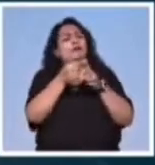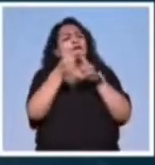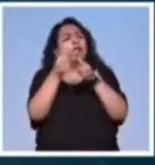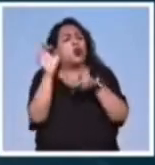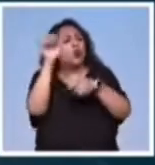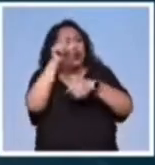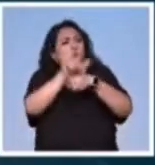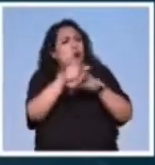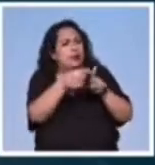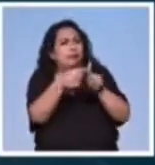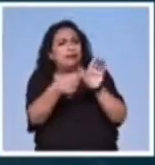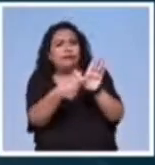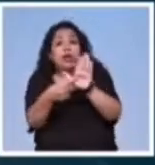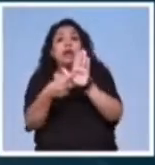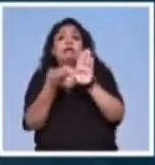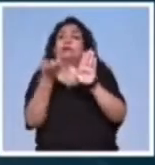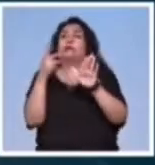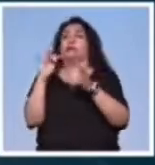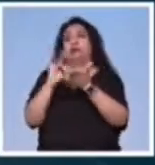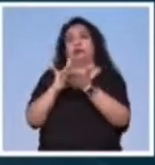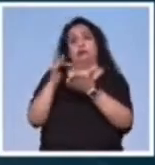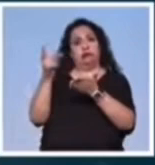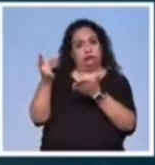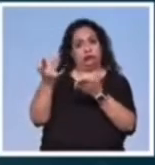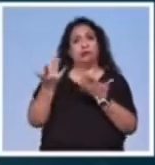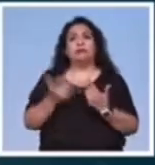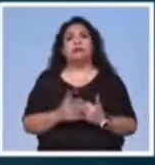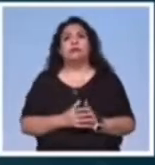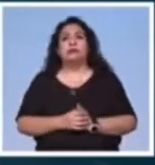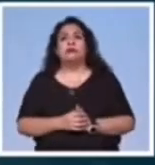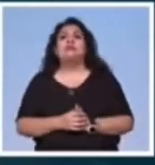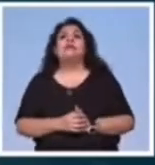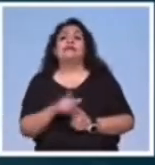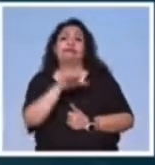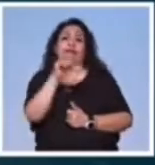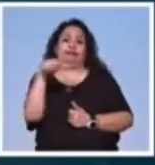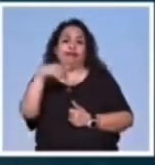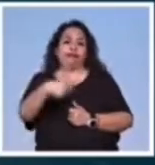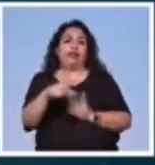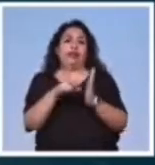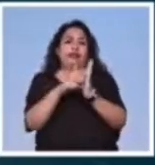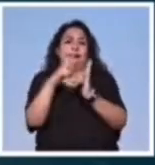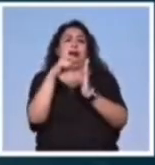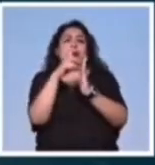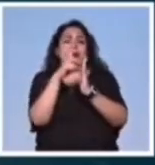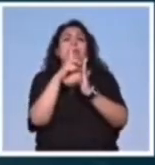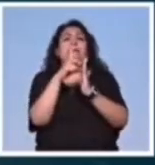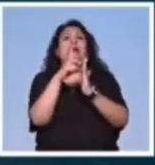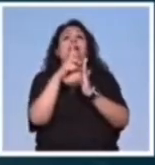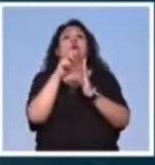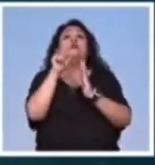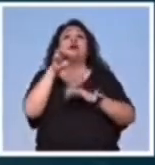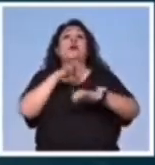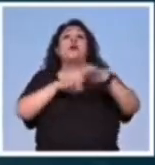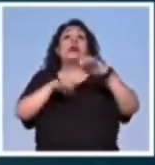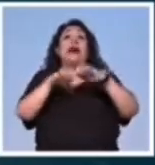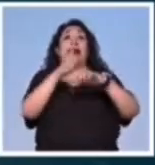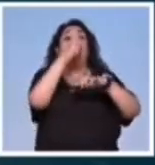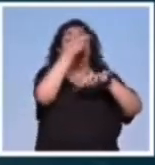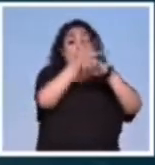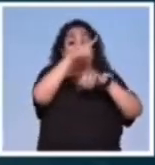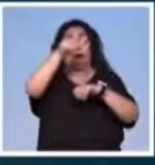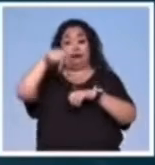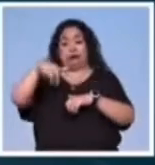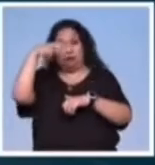way for us to bring cultures together. So we're so grateful for the State Department and the U.S. Embassy Mexico